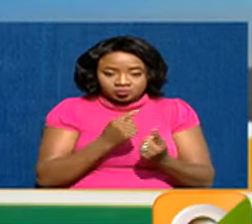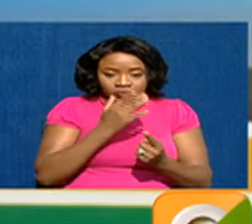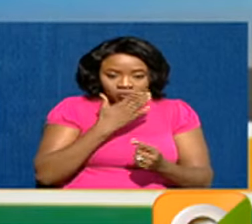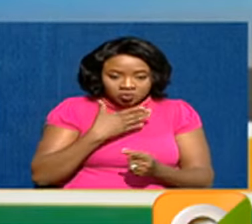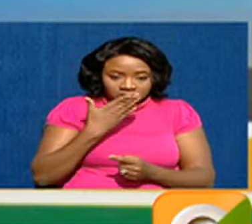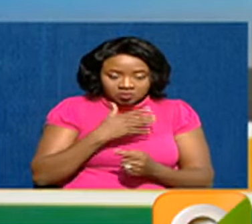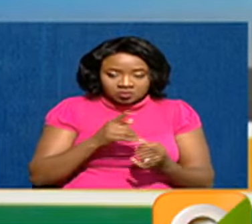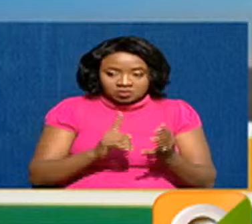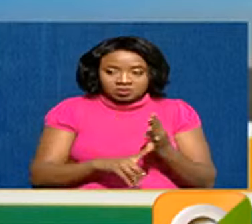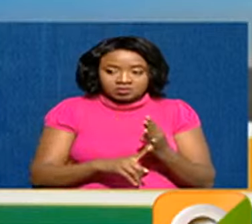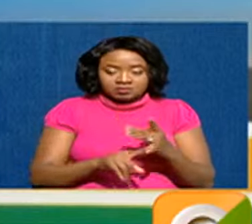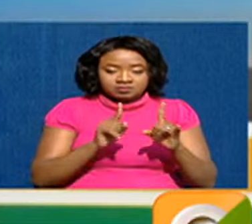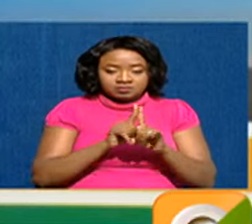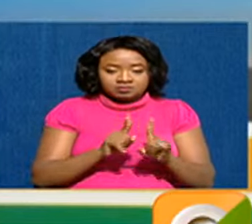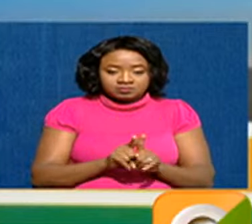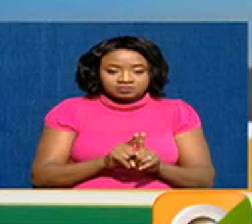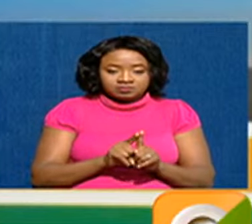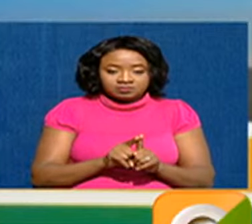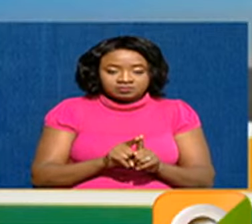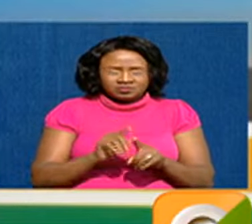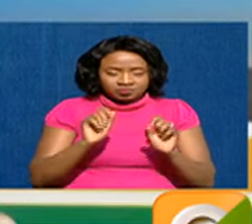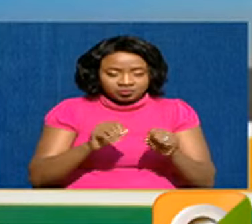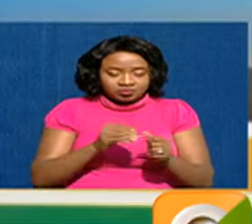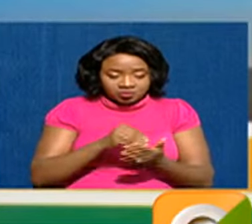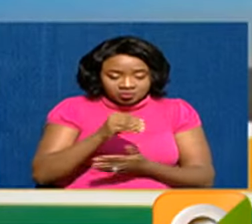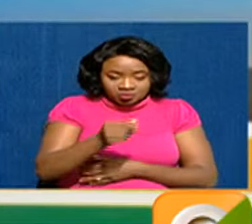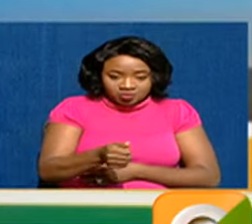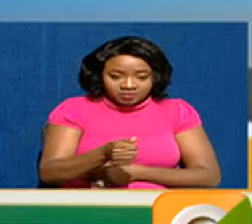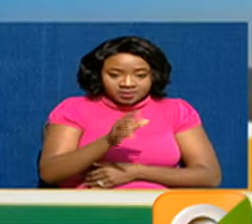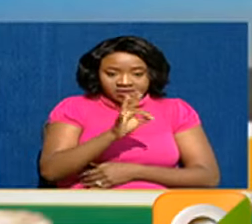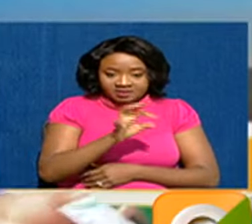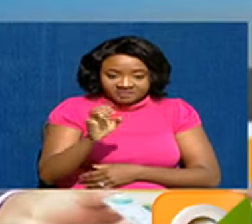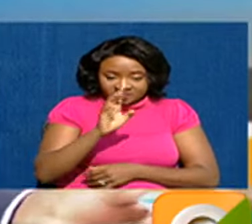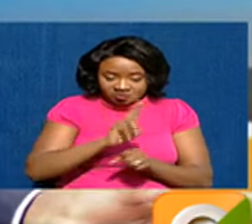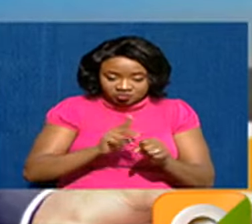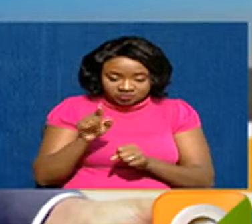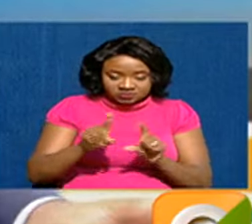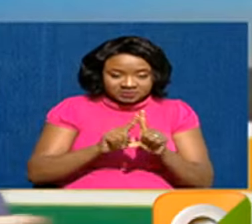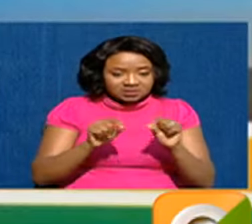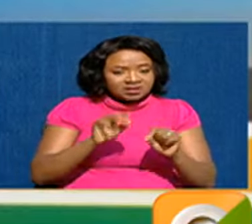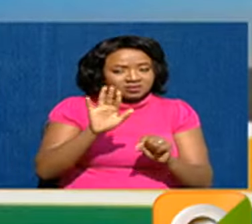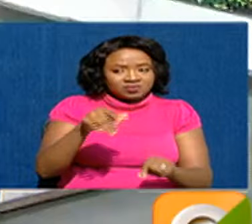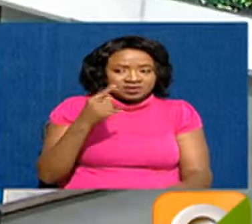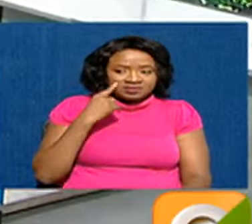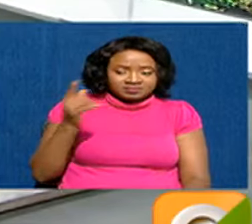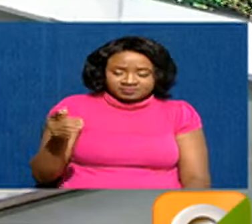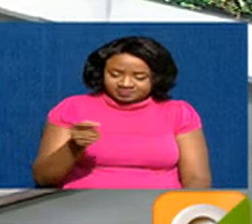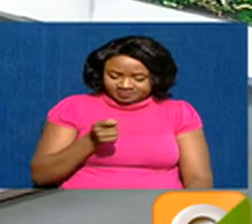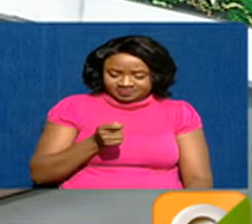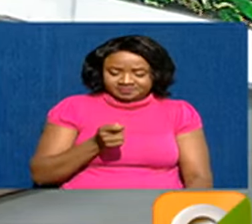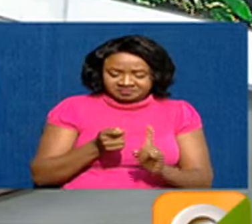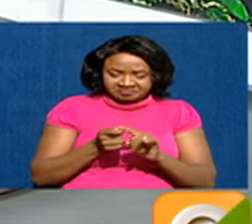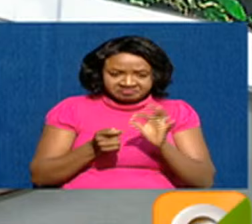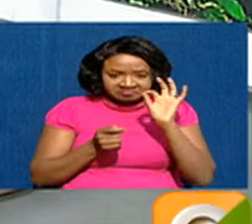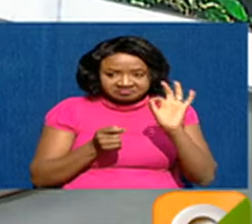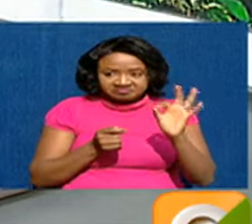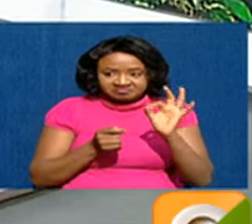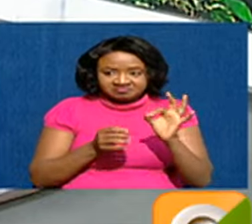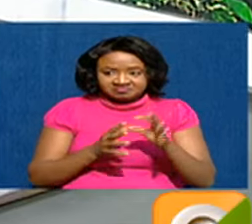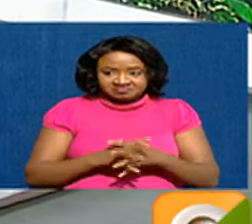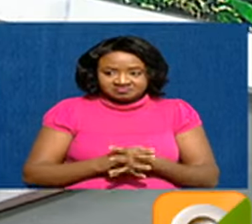and also they can pay school fees using this card. Let me take a look at it, Governor. This is incredible. Can I